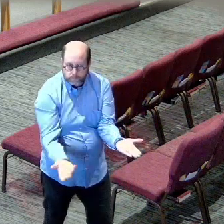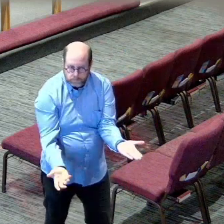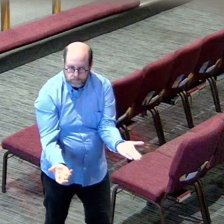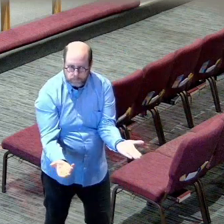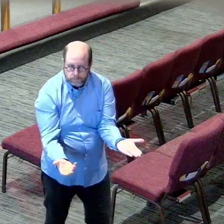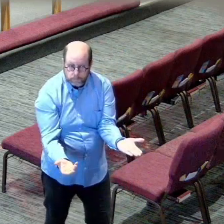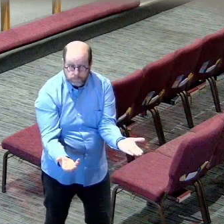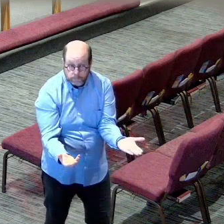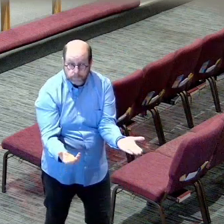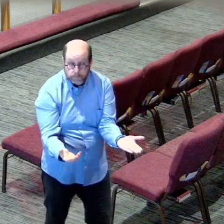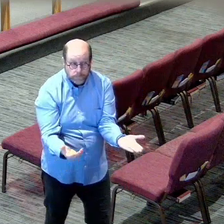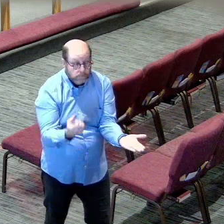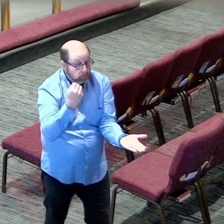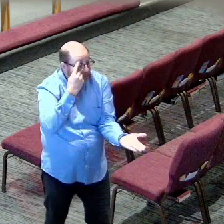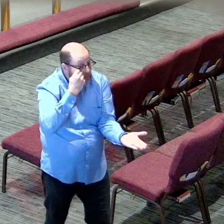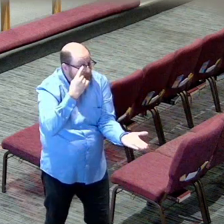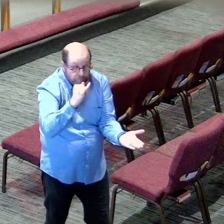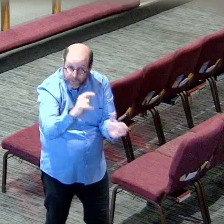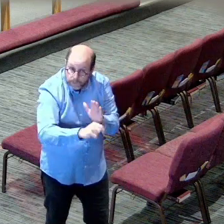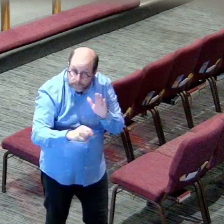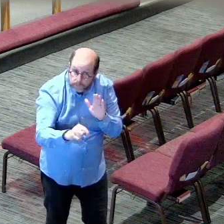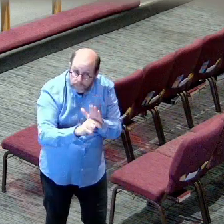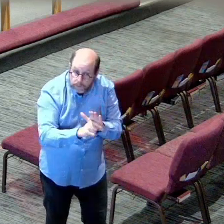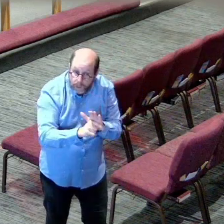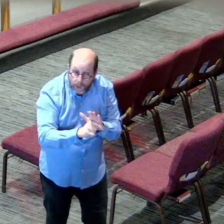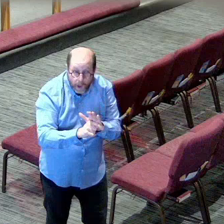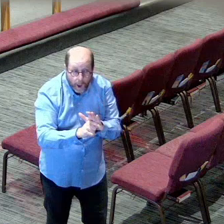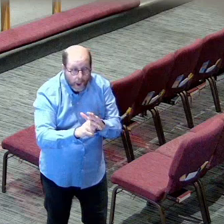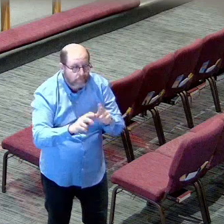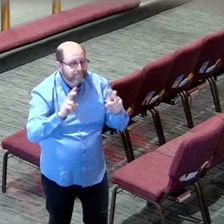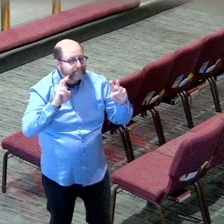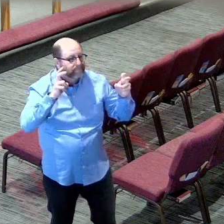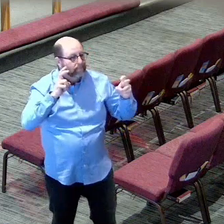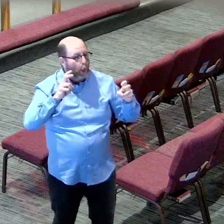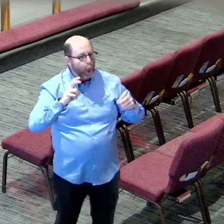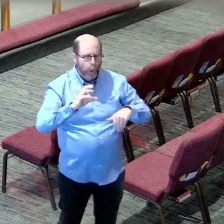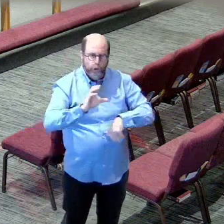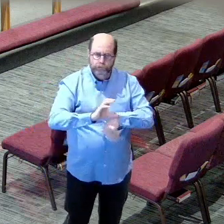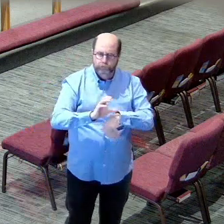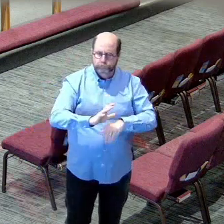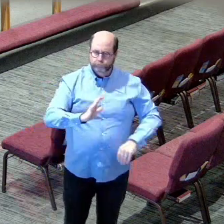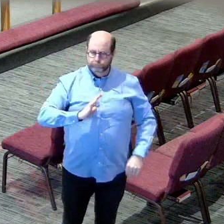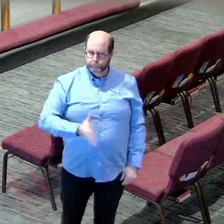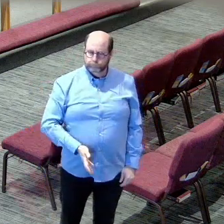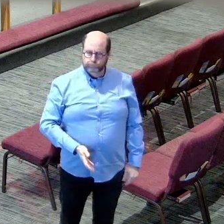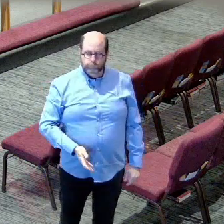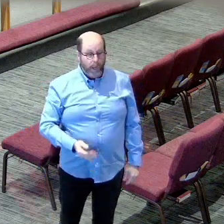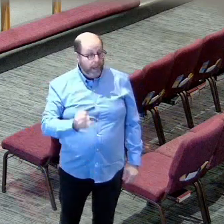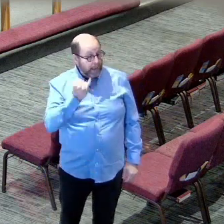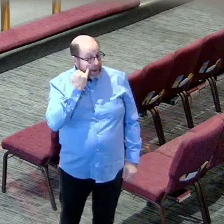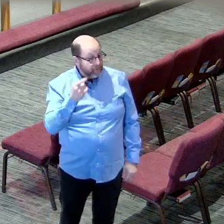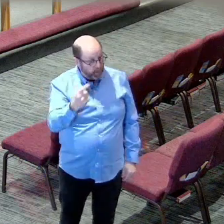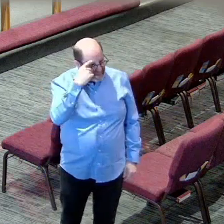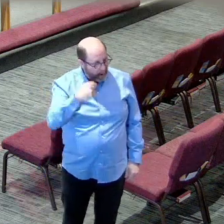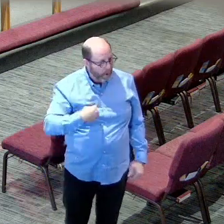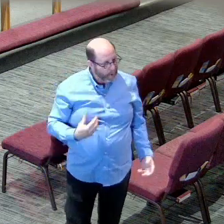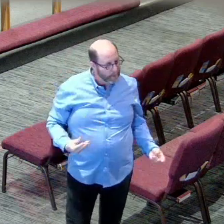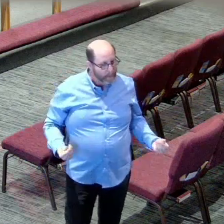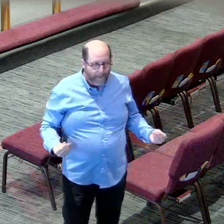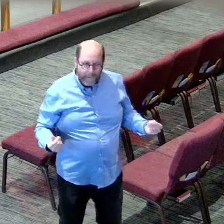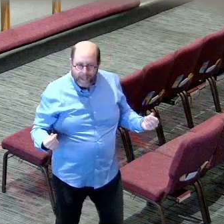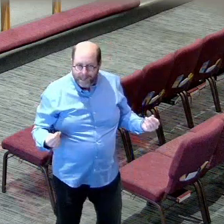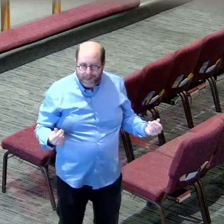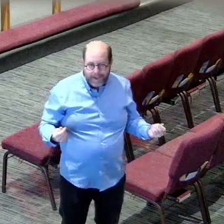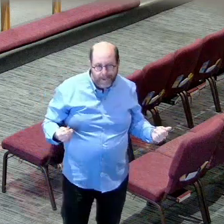Admittedly, at the time, the church was doing fine. If your standard is possessions or